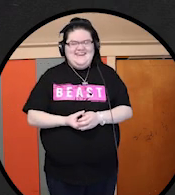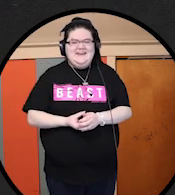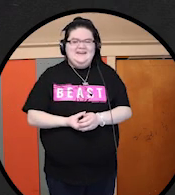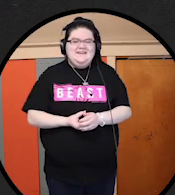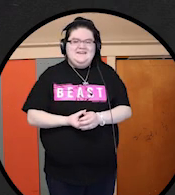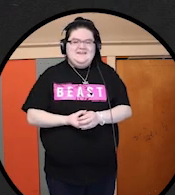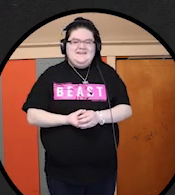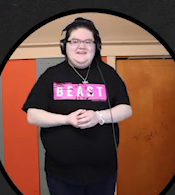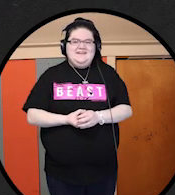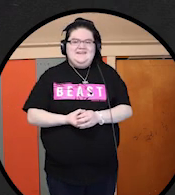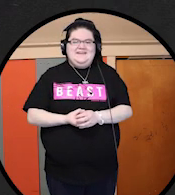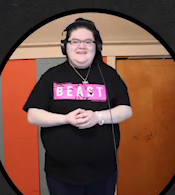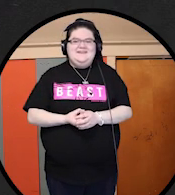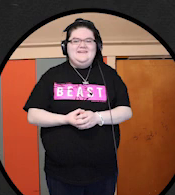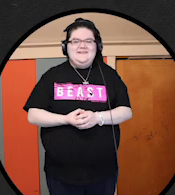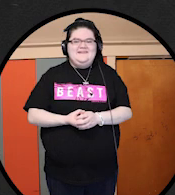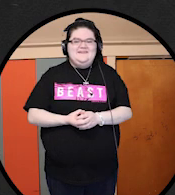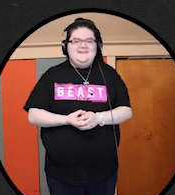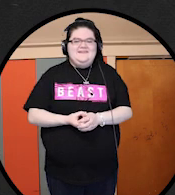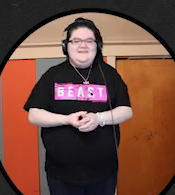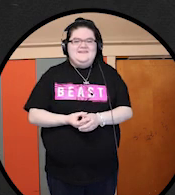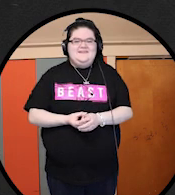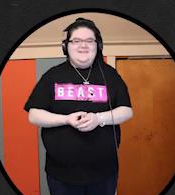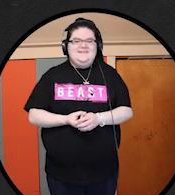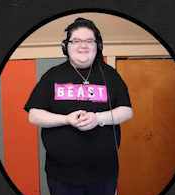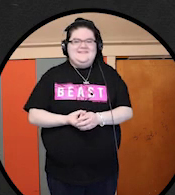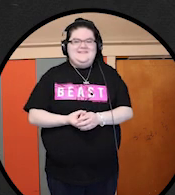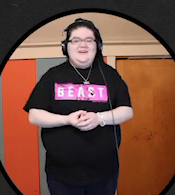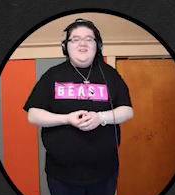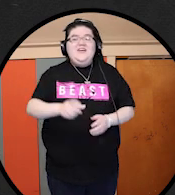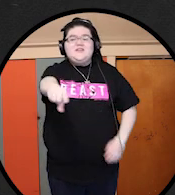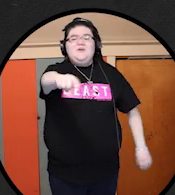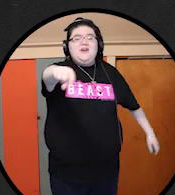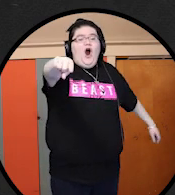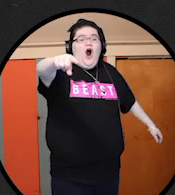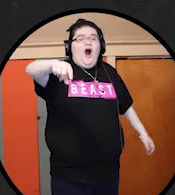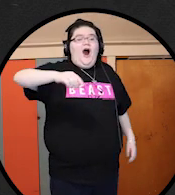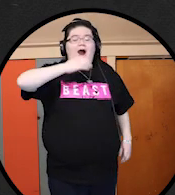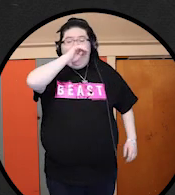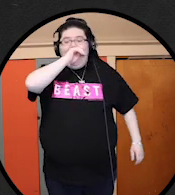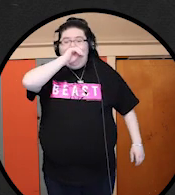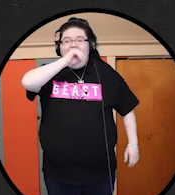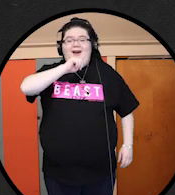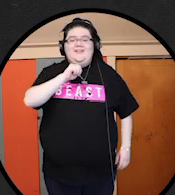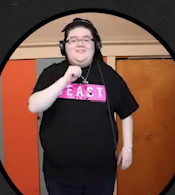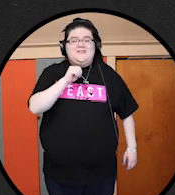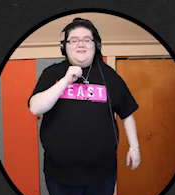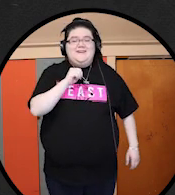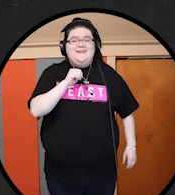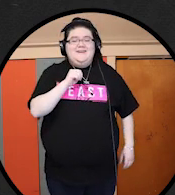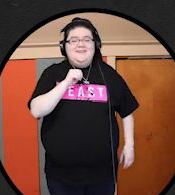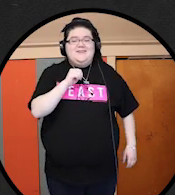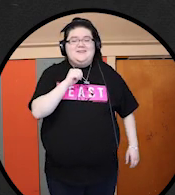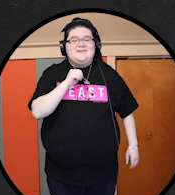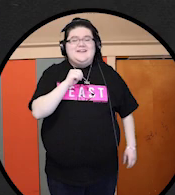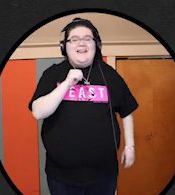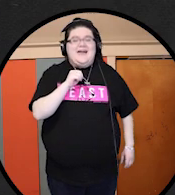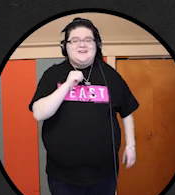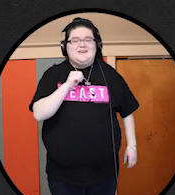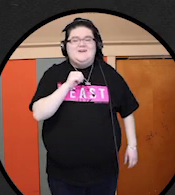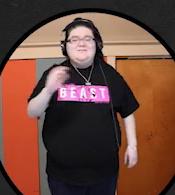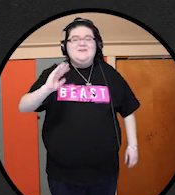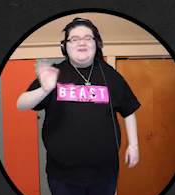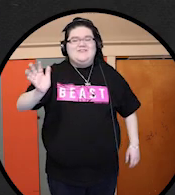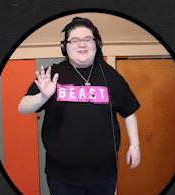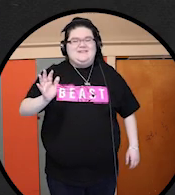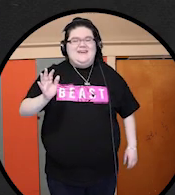It's so... Oh, what? It's just us three? Oh, what? Yeah. What? So you don't want to be that. I can now get it in. This one! I love this one. This is a